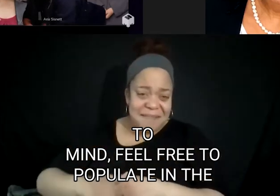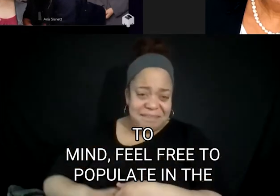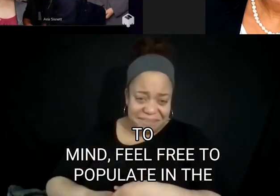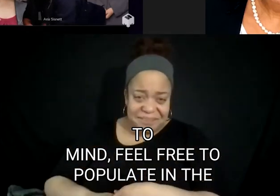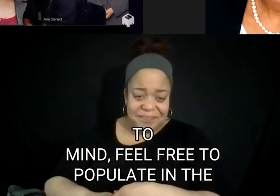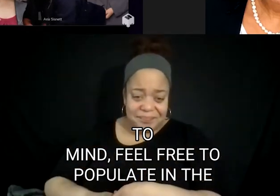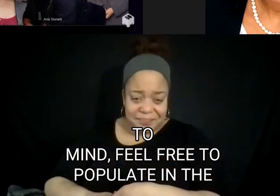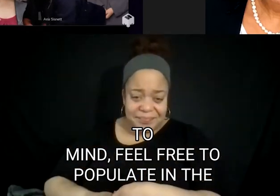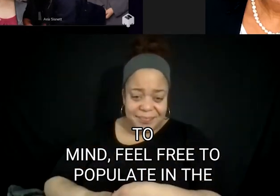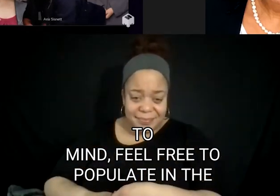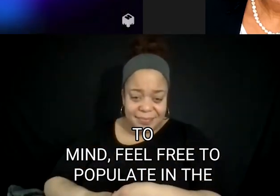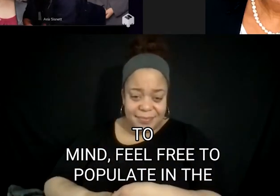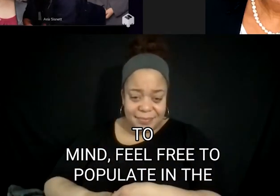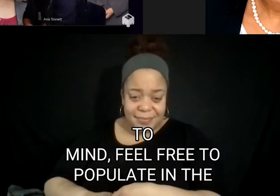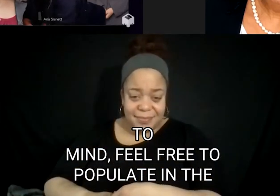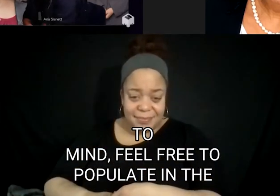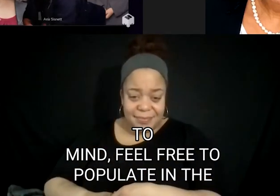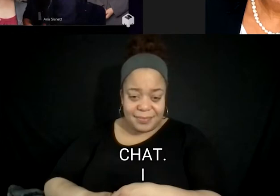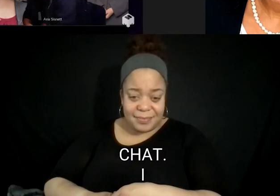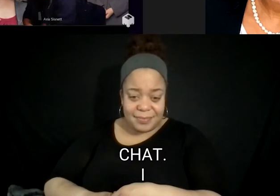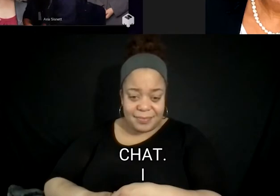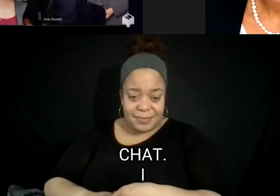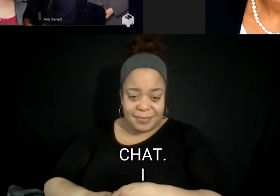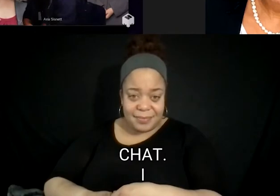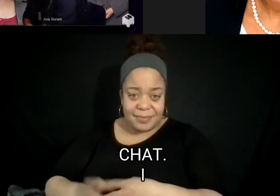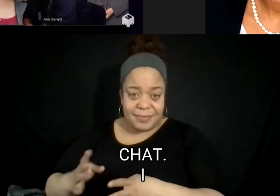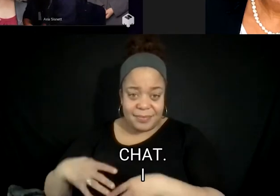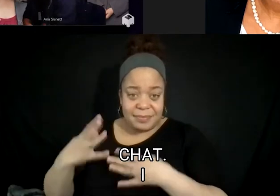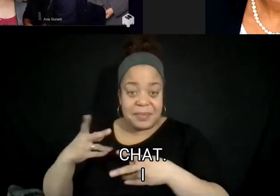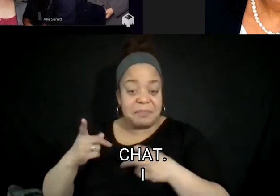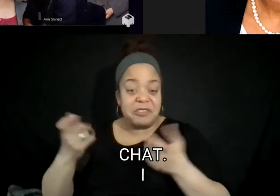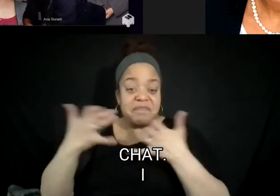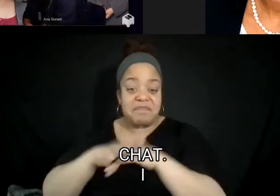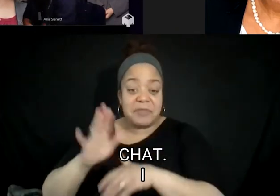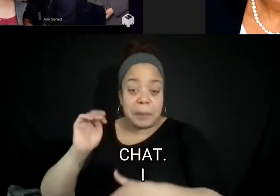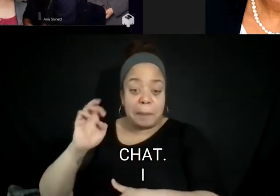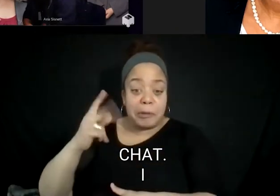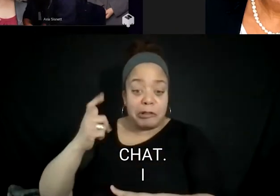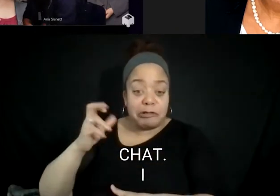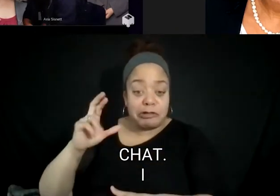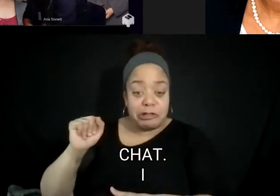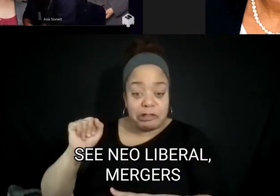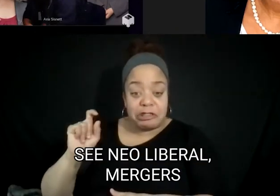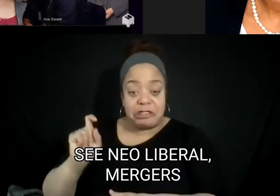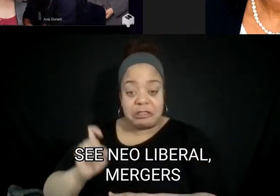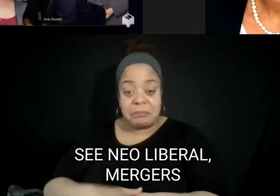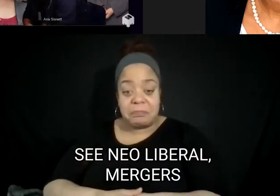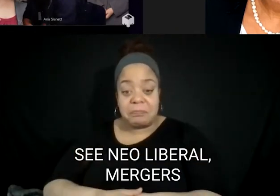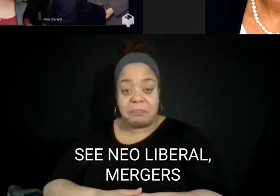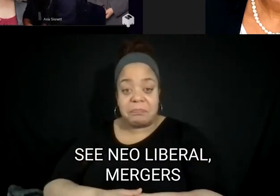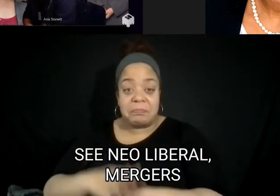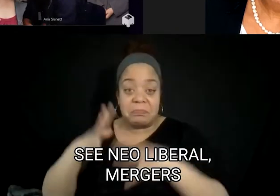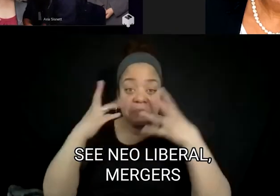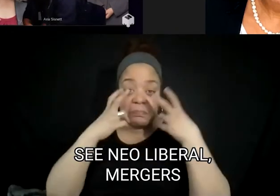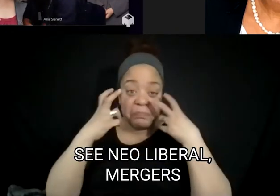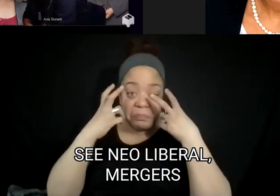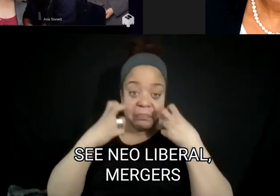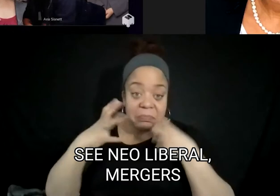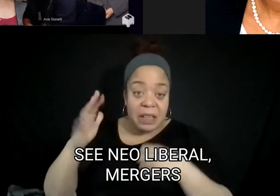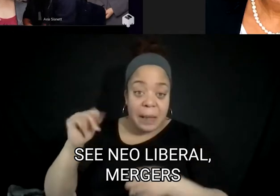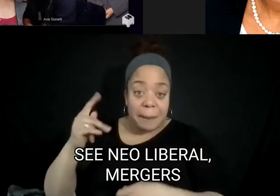I see neoliberal mergers and acquisitions. Mergers, question mark, mergers, question marks.